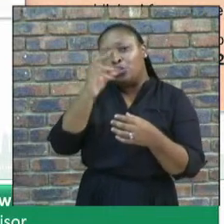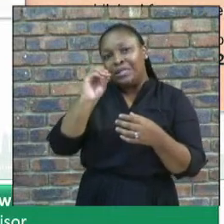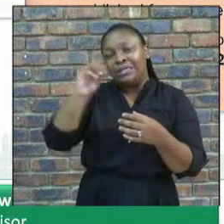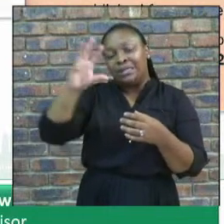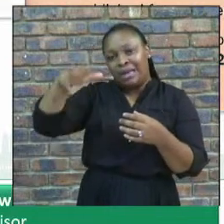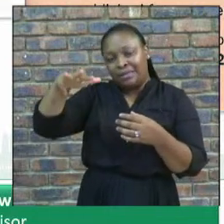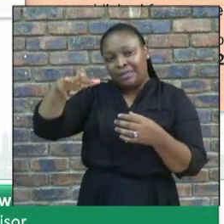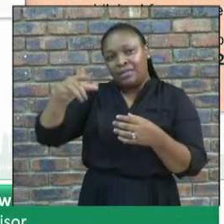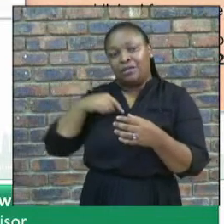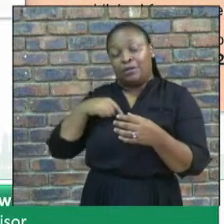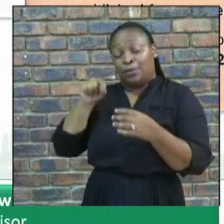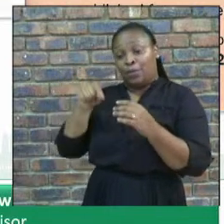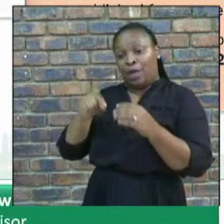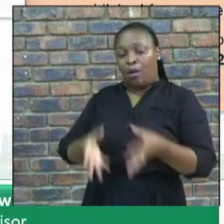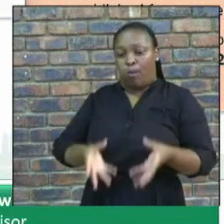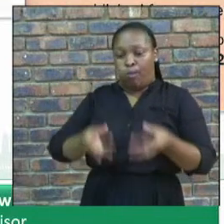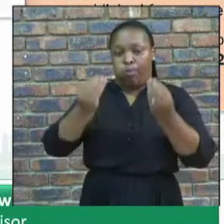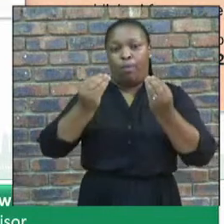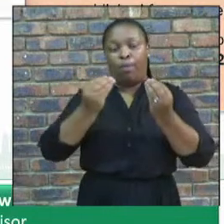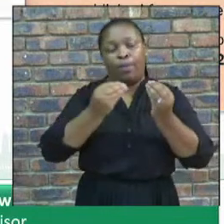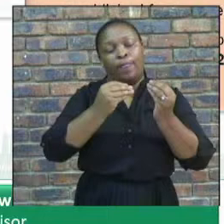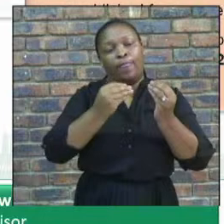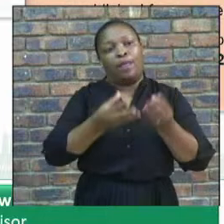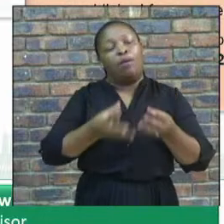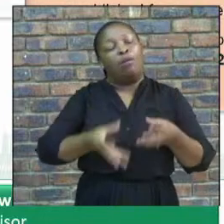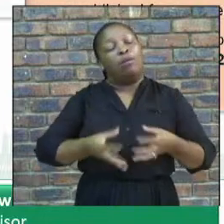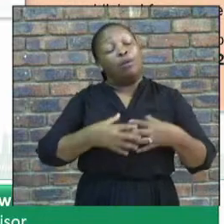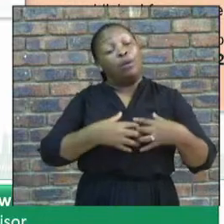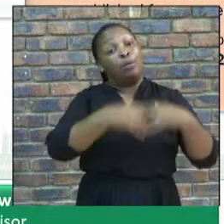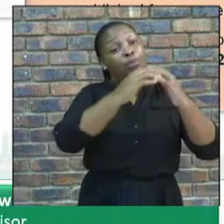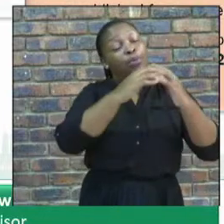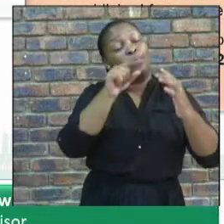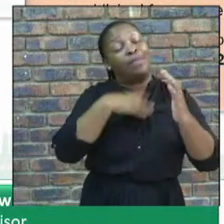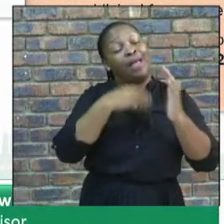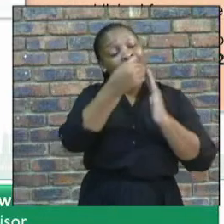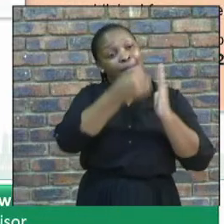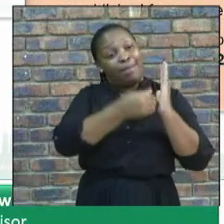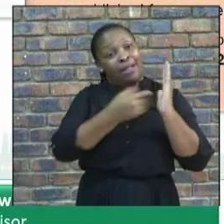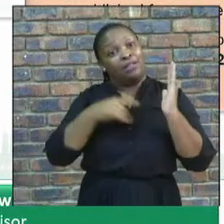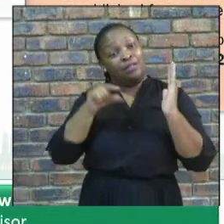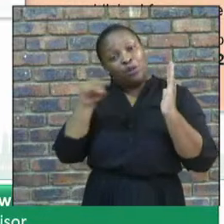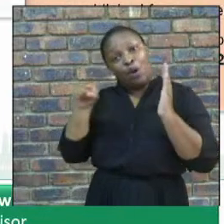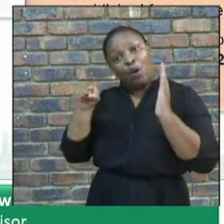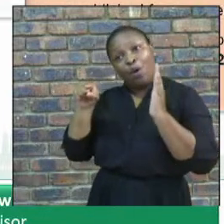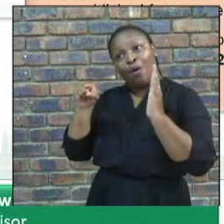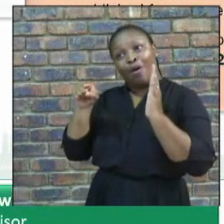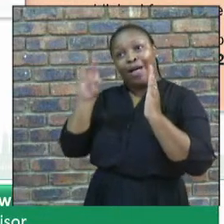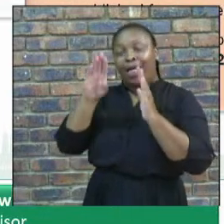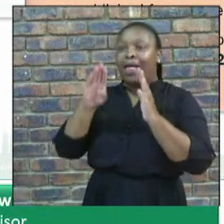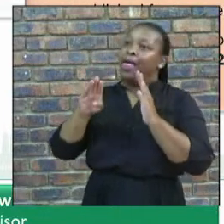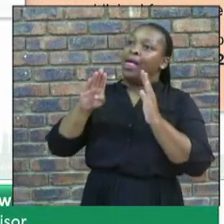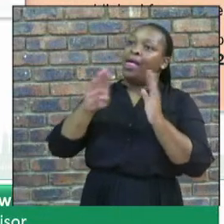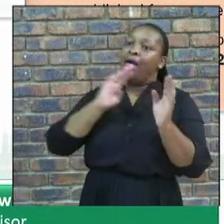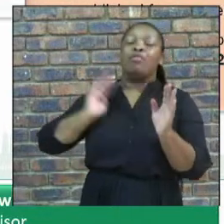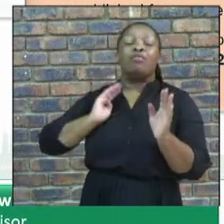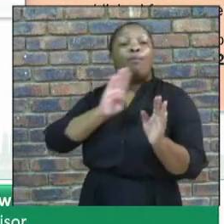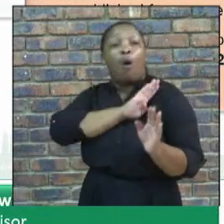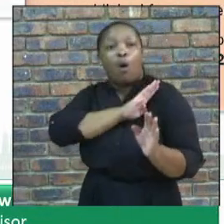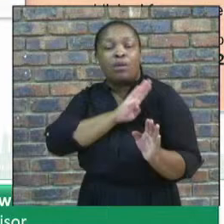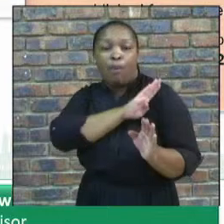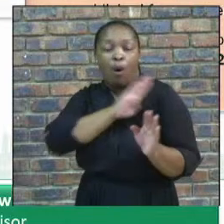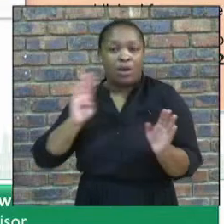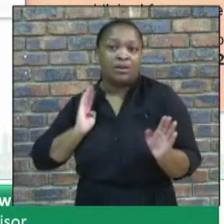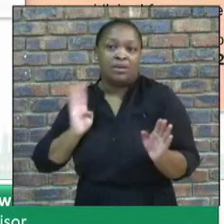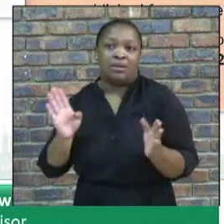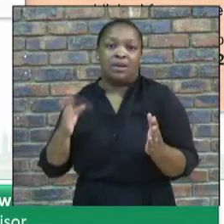the bill, then cabinet approved the bill for publication.